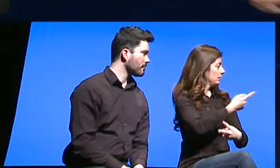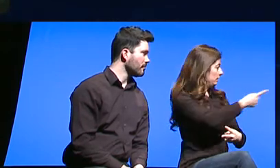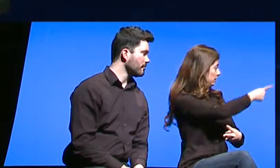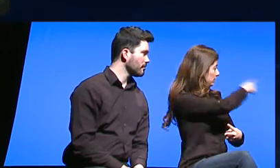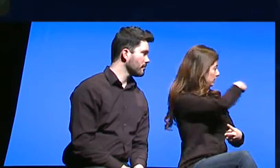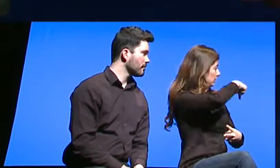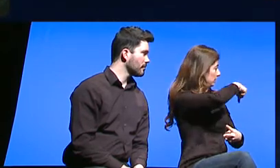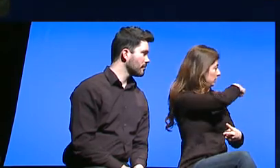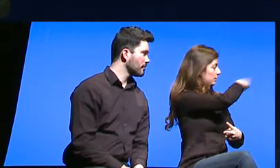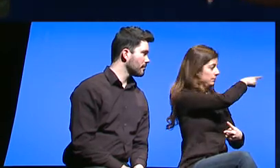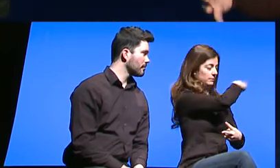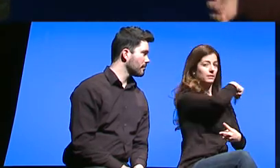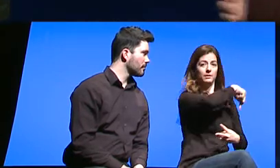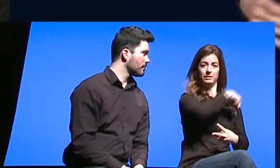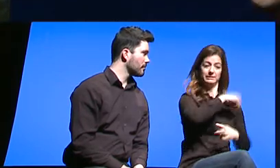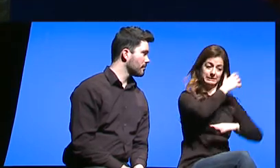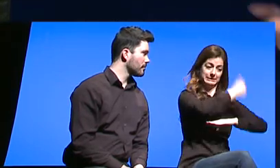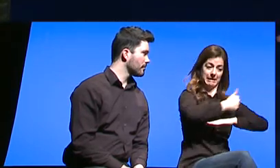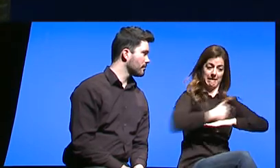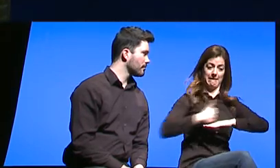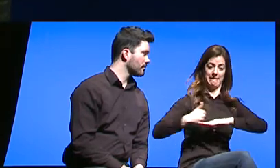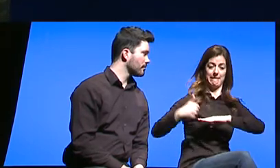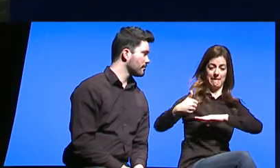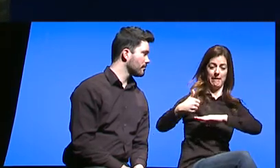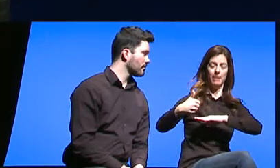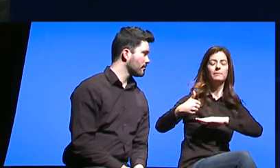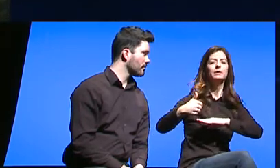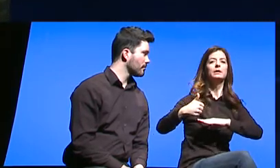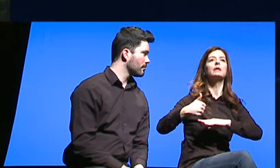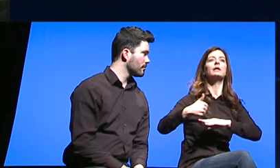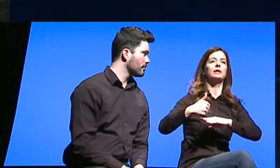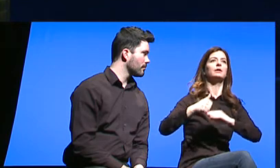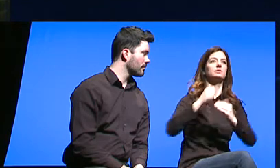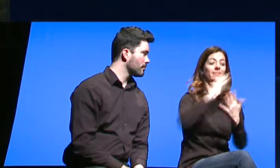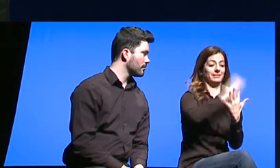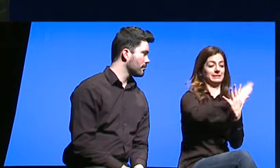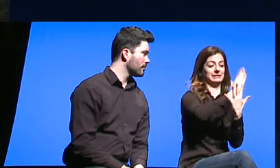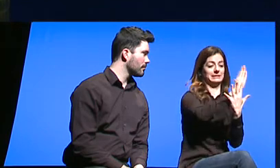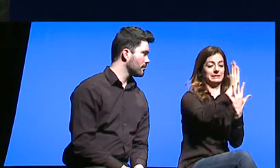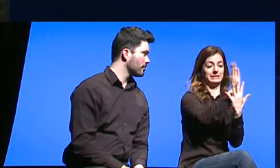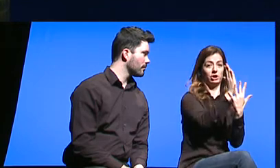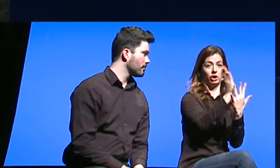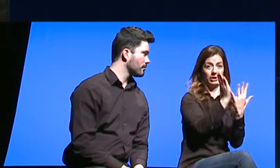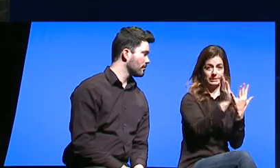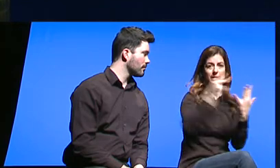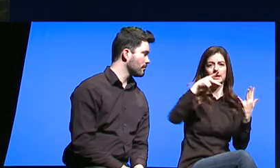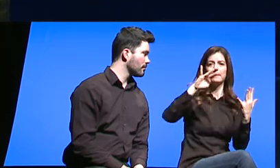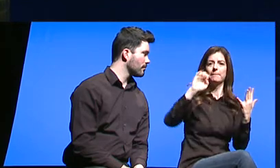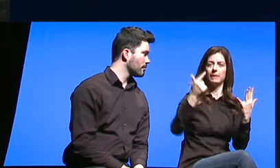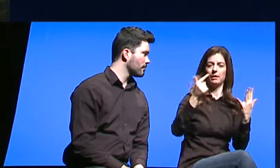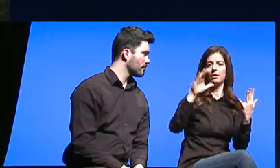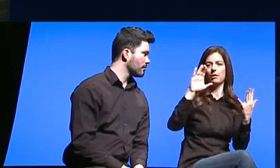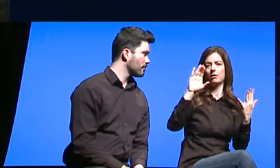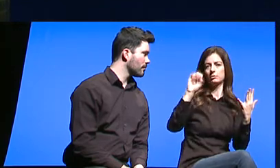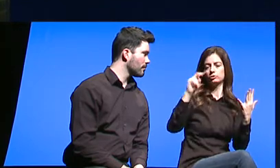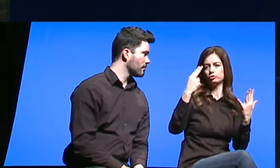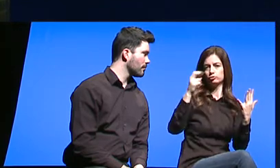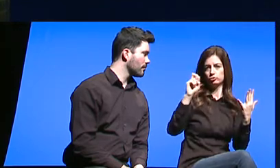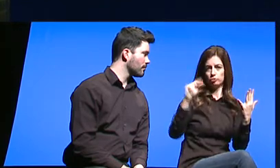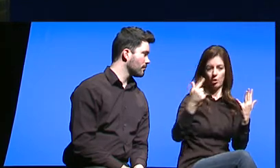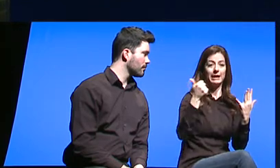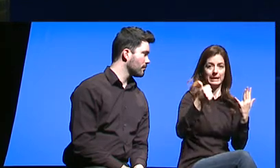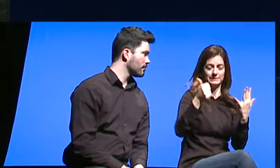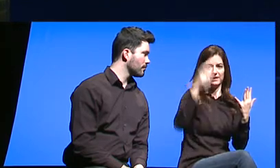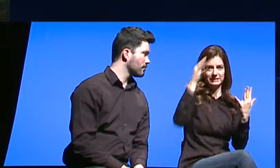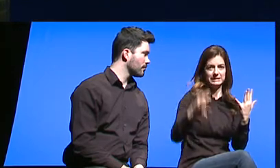Undesirable Elements series form, which was created by Ping Chong in 1992 as a storytelling project. And